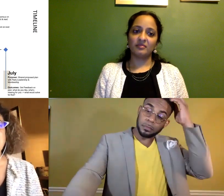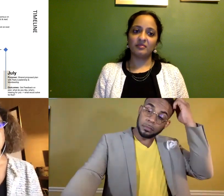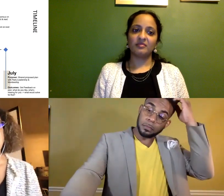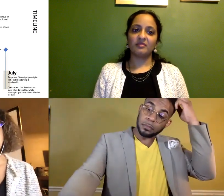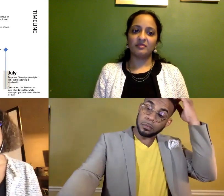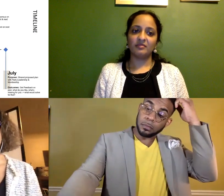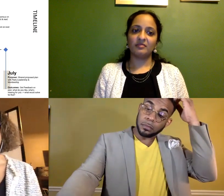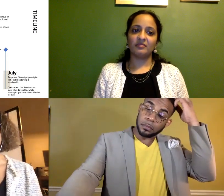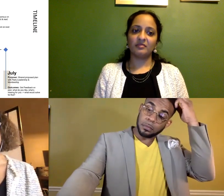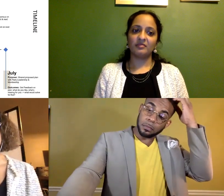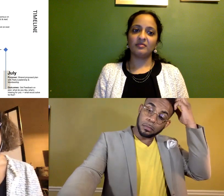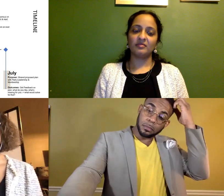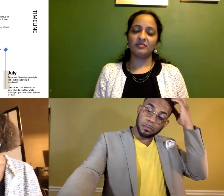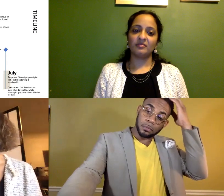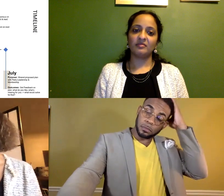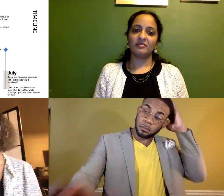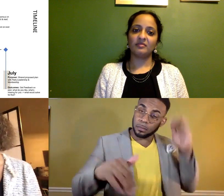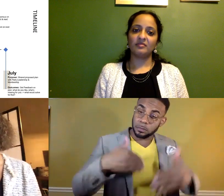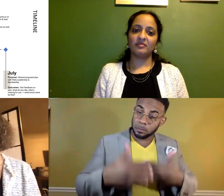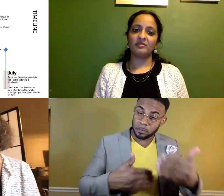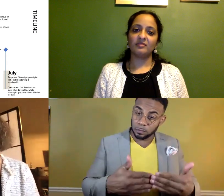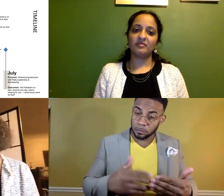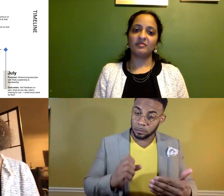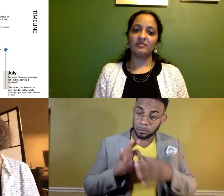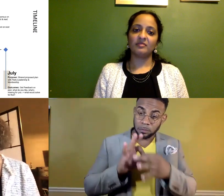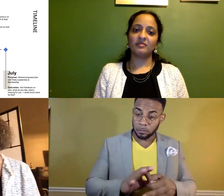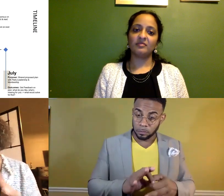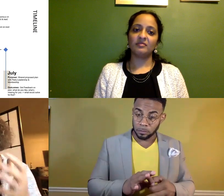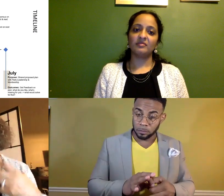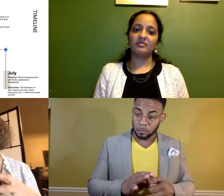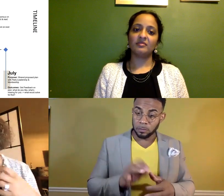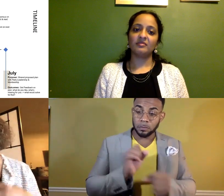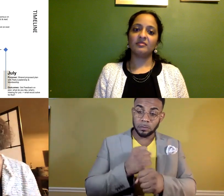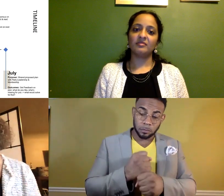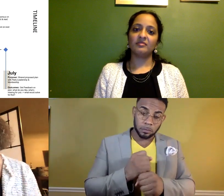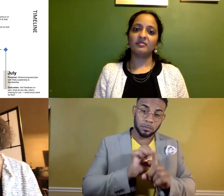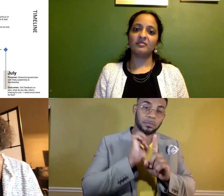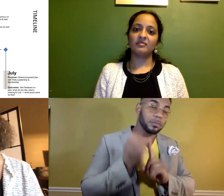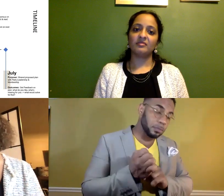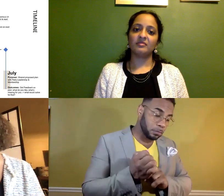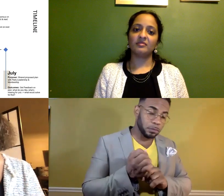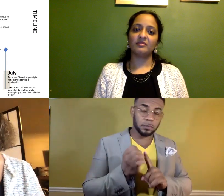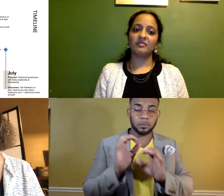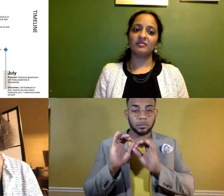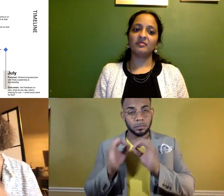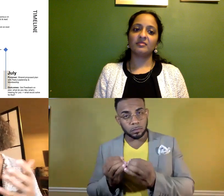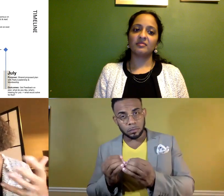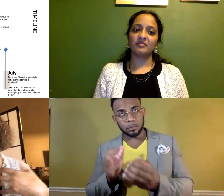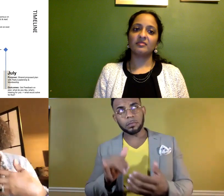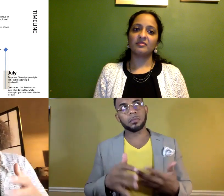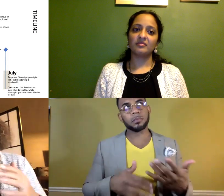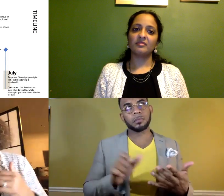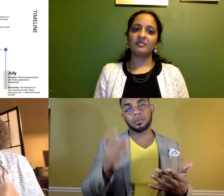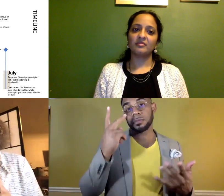Because this process of belonging, creating an environment, an organization that